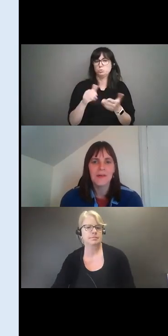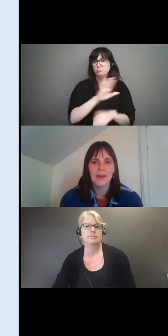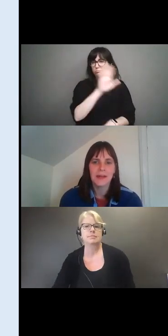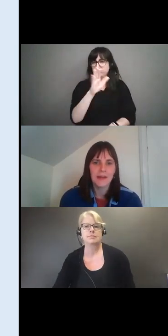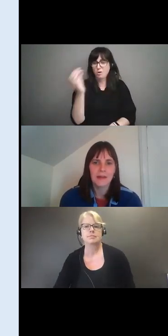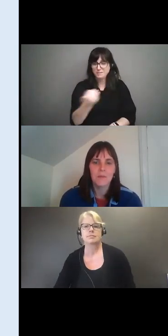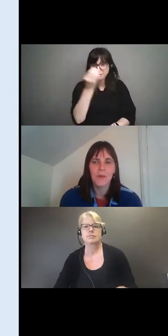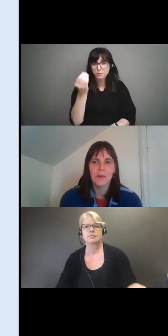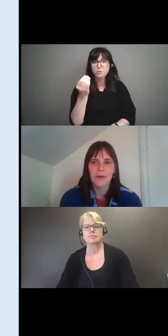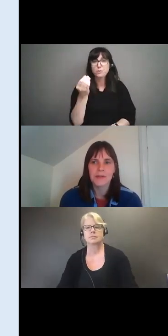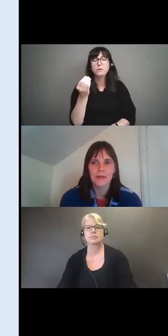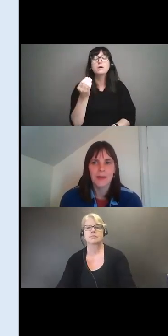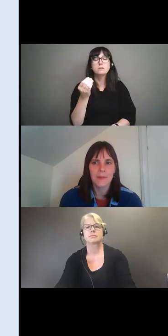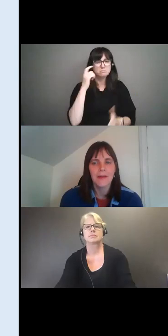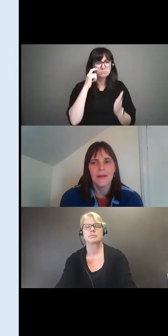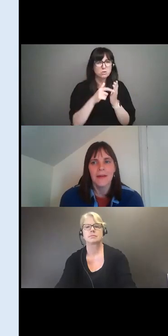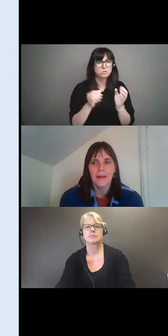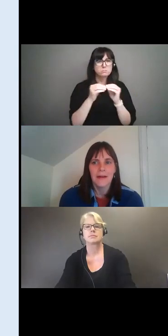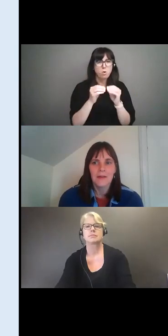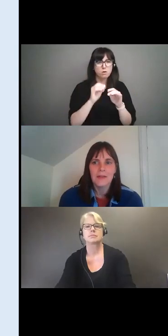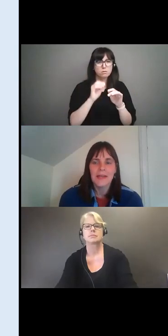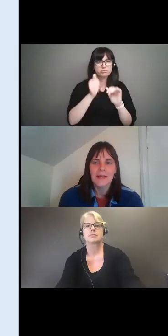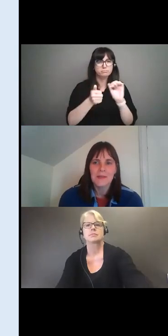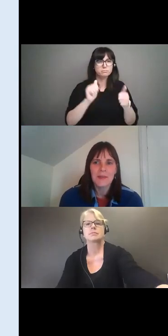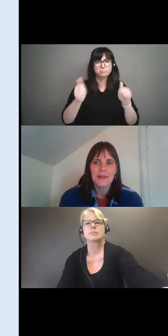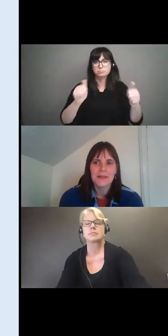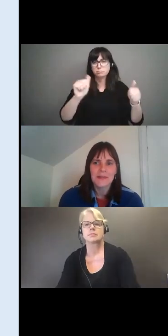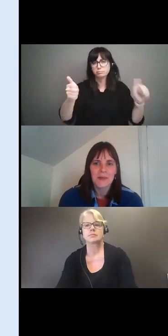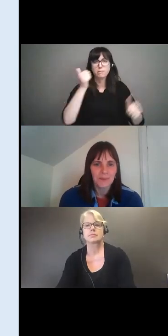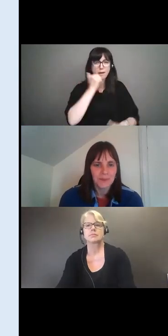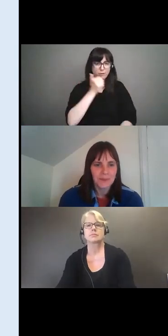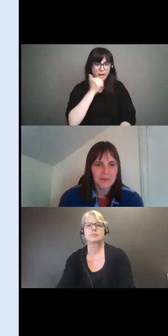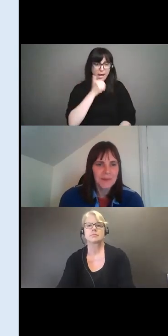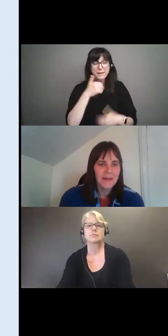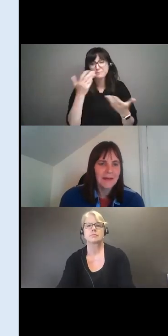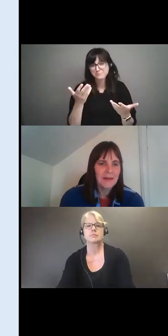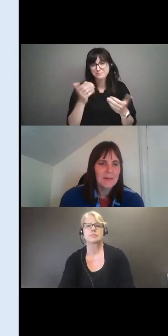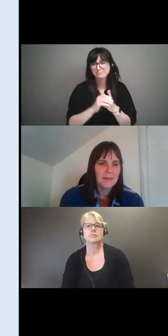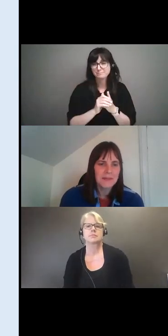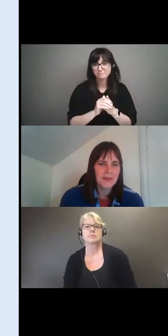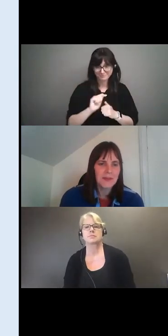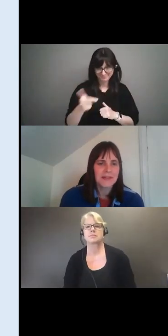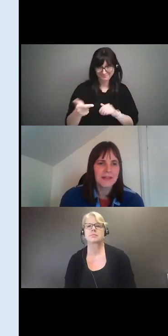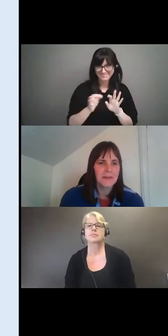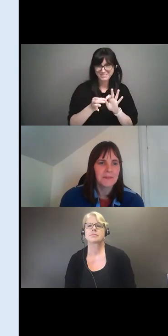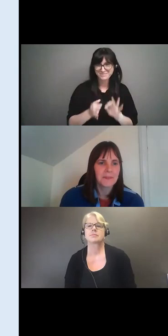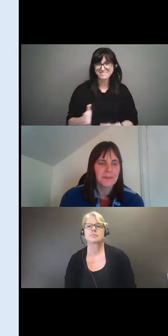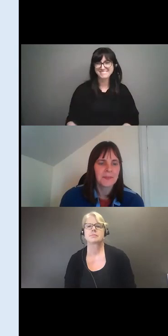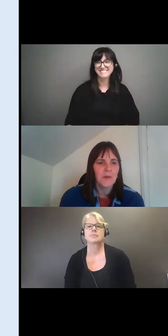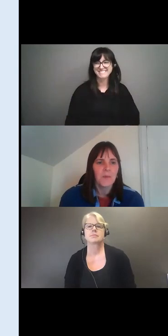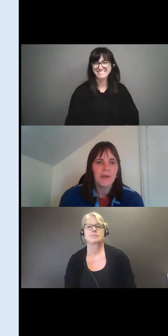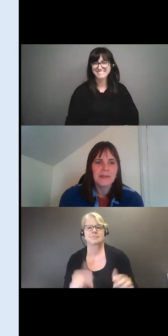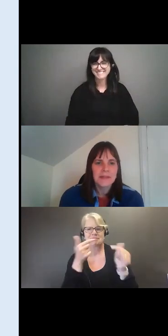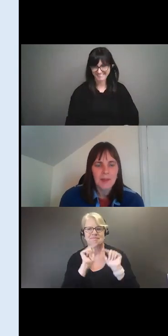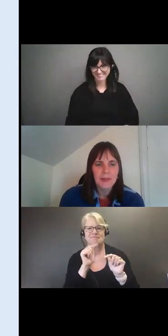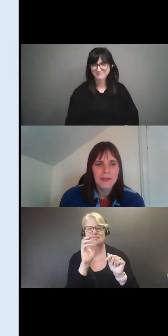Ontario, and more are starting up every day as we speak. So it's very exciting.